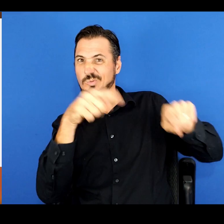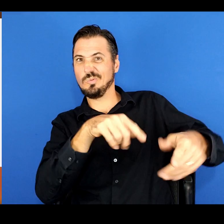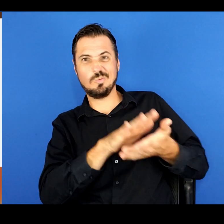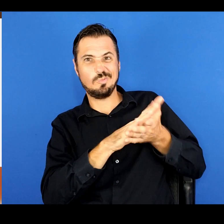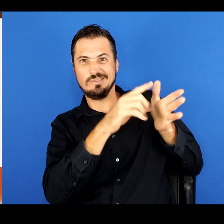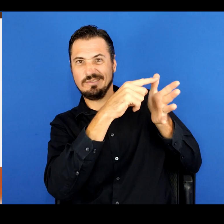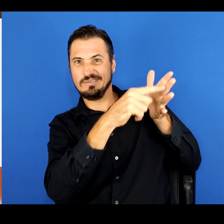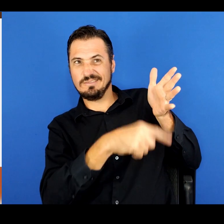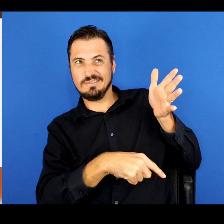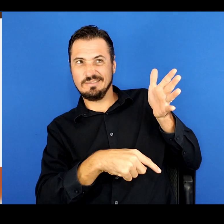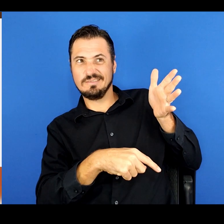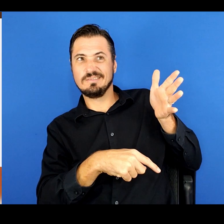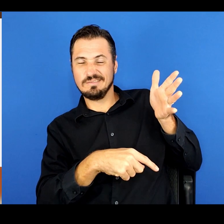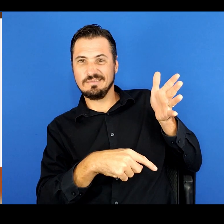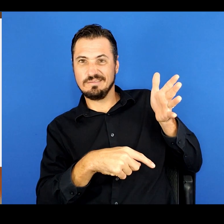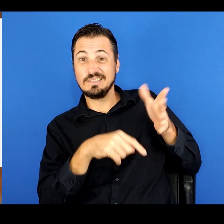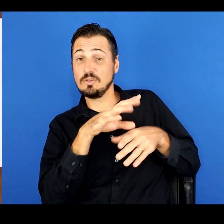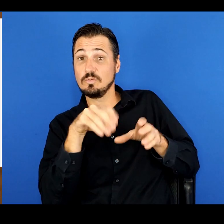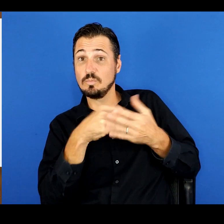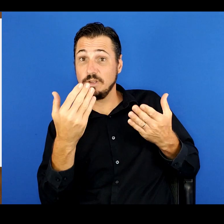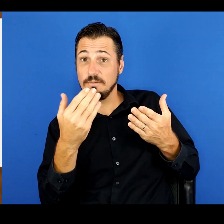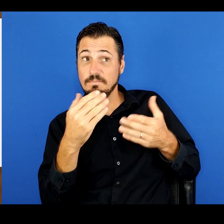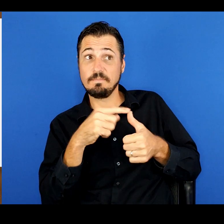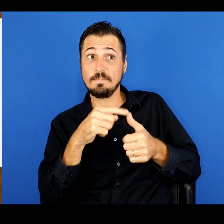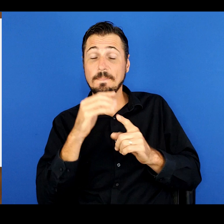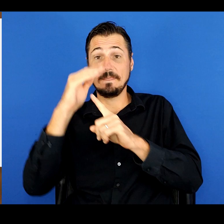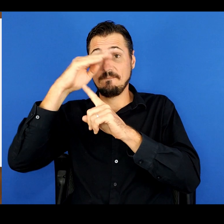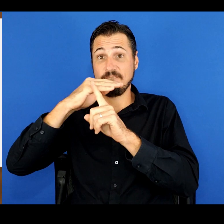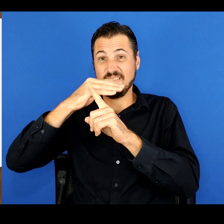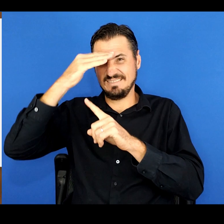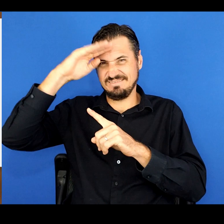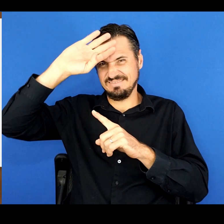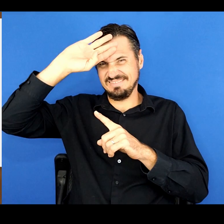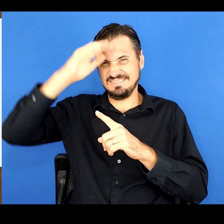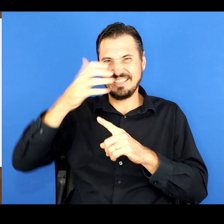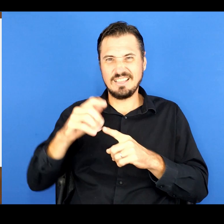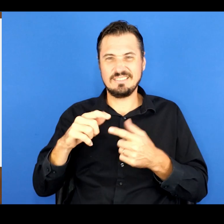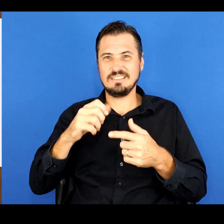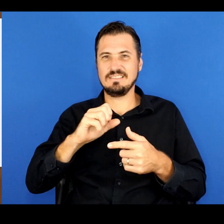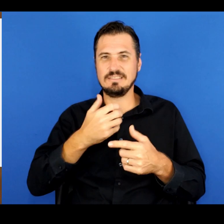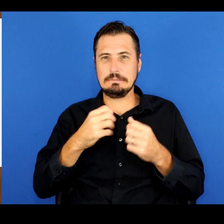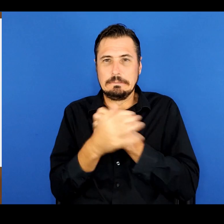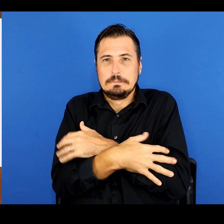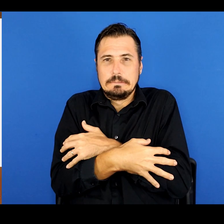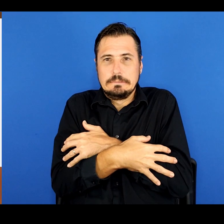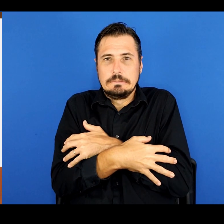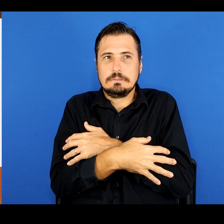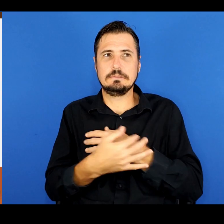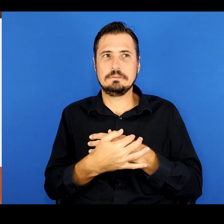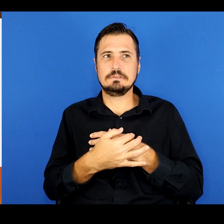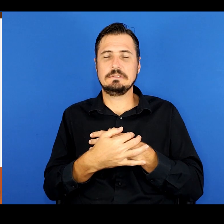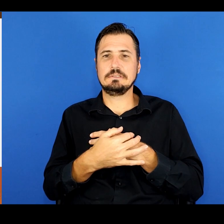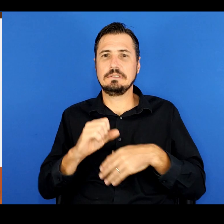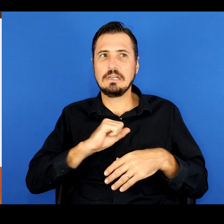for COVID-19-like symptoms of illness. These include fever, chills, cough, shortness of breath